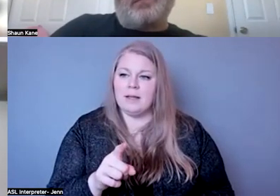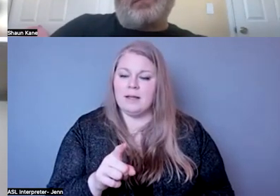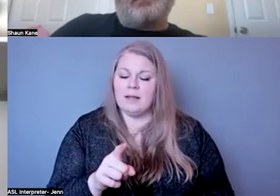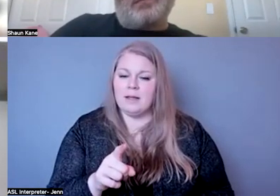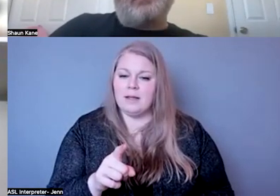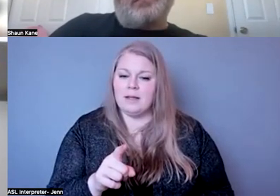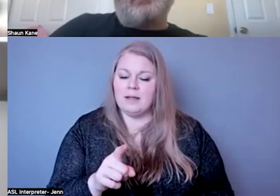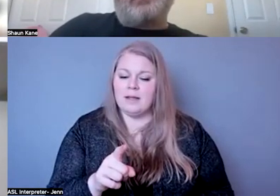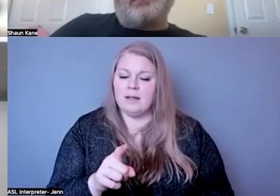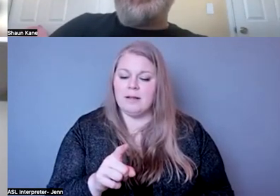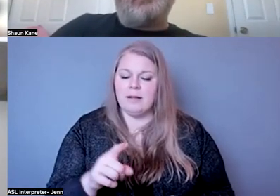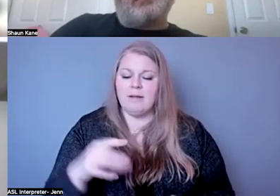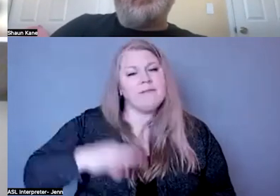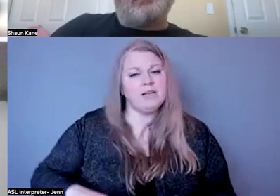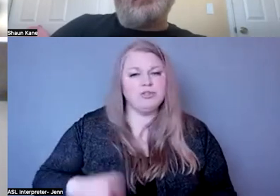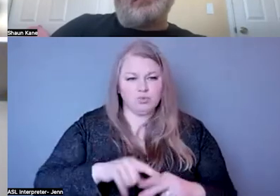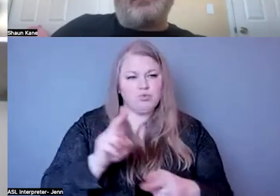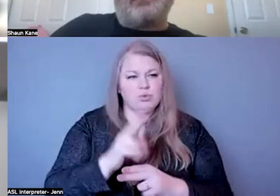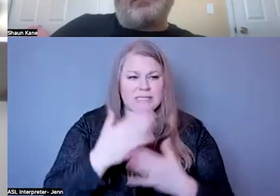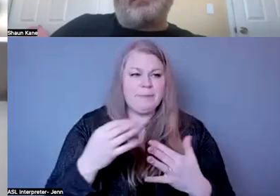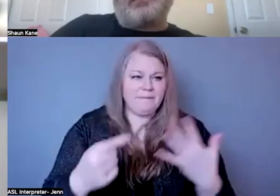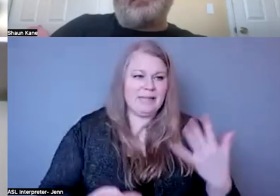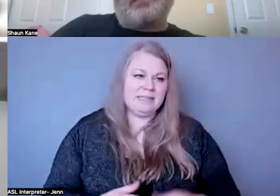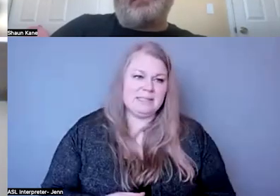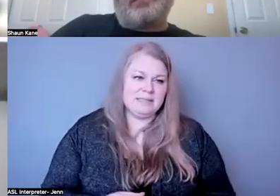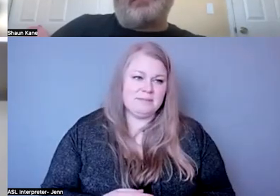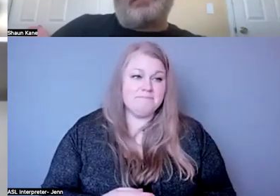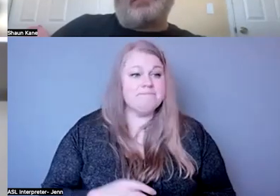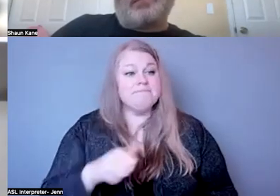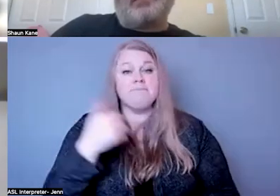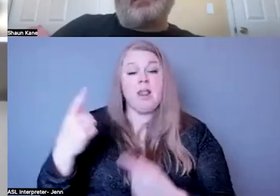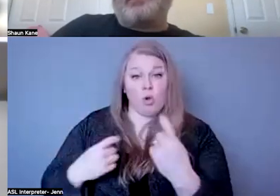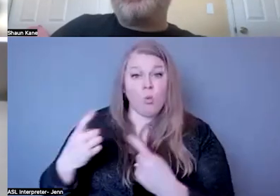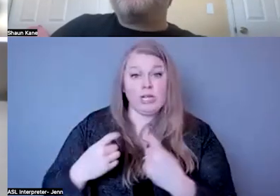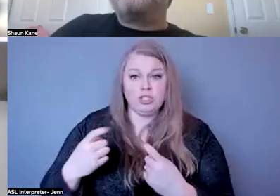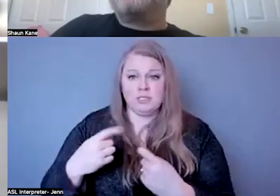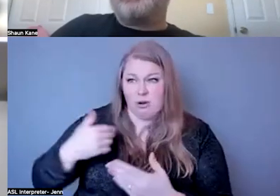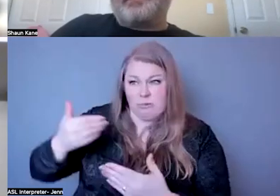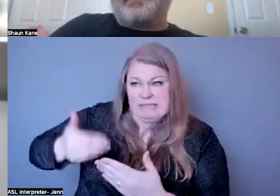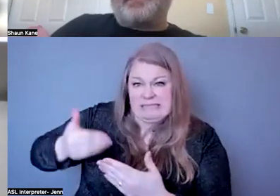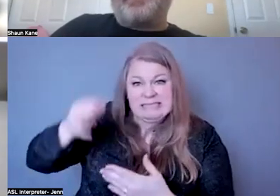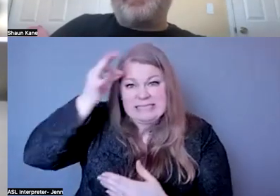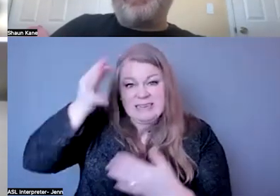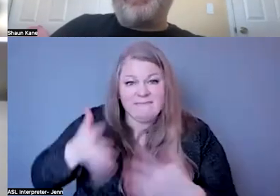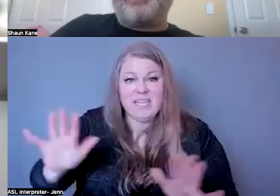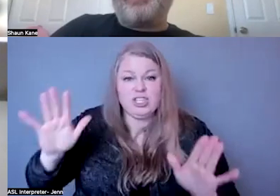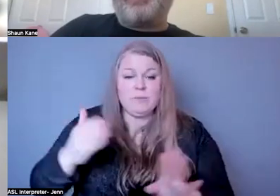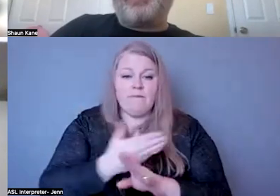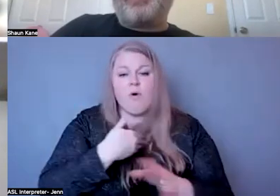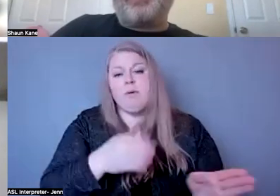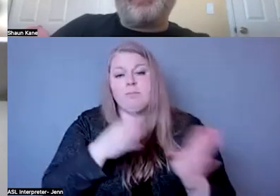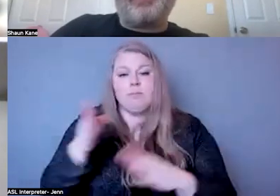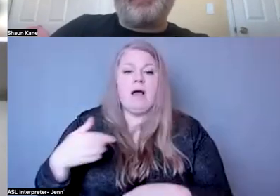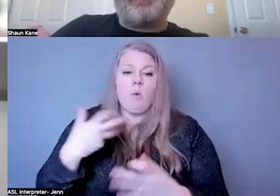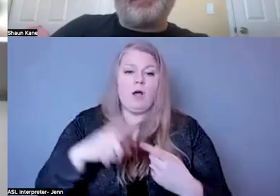advantage or area for using some of this. Other questions? We're getting right close to the end. Before we get to the end, I